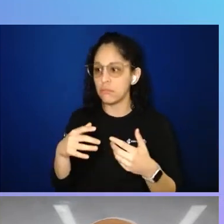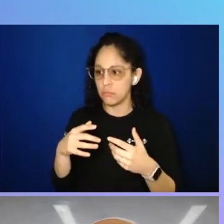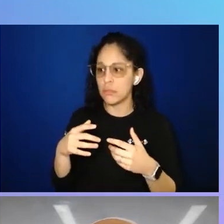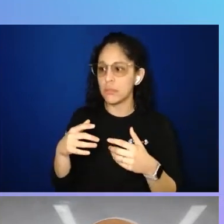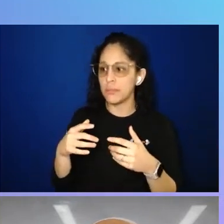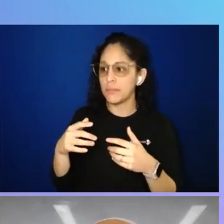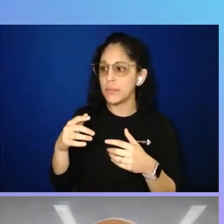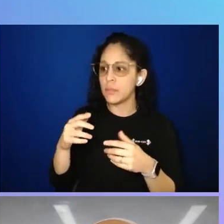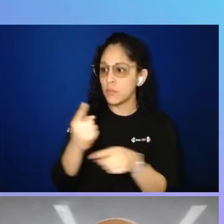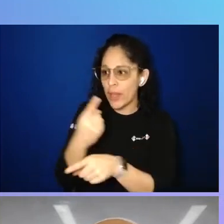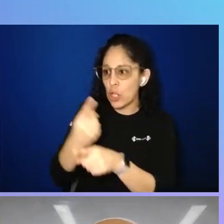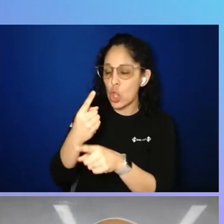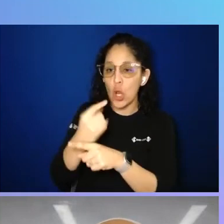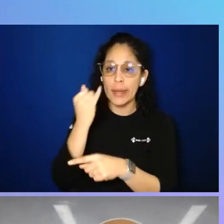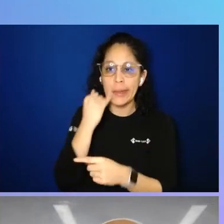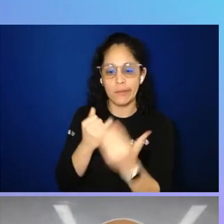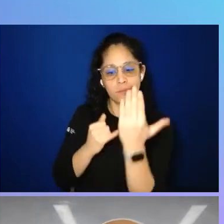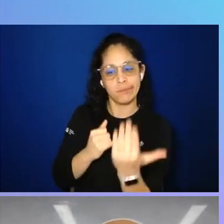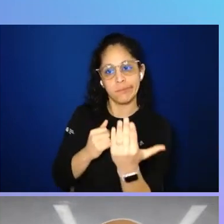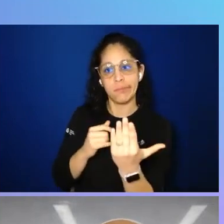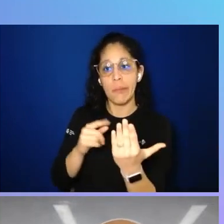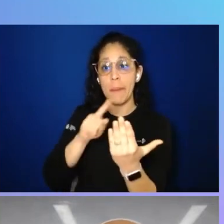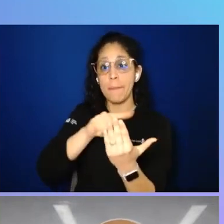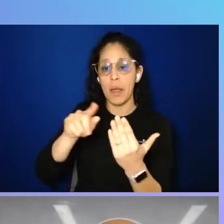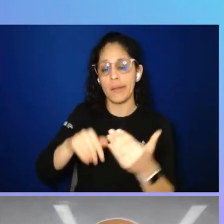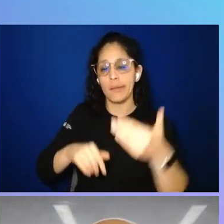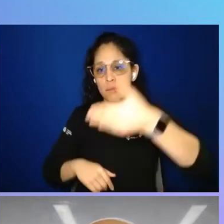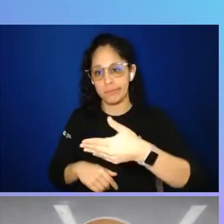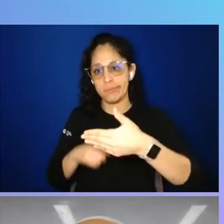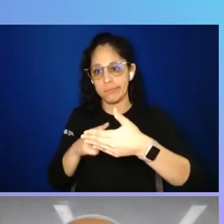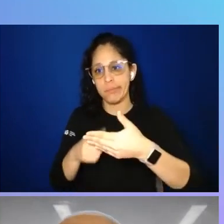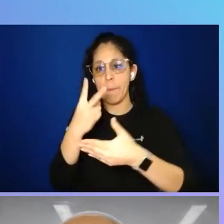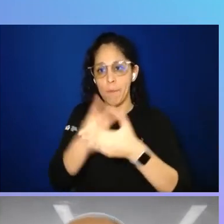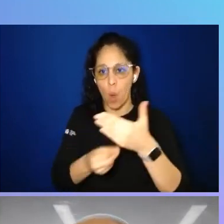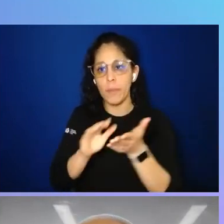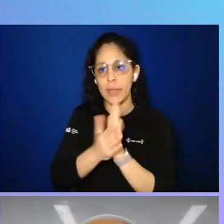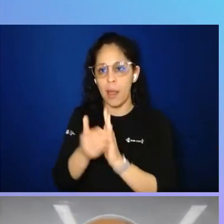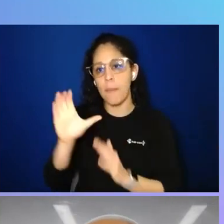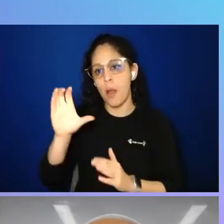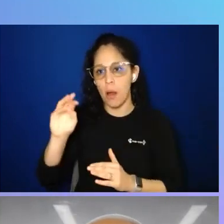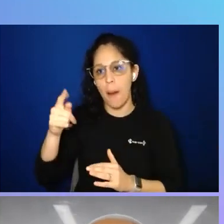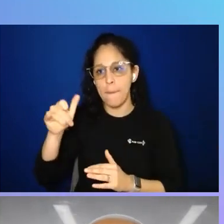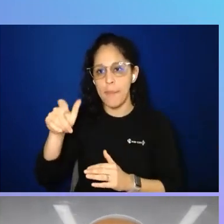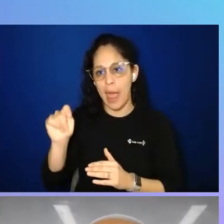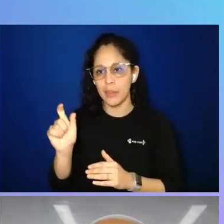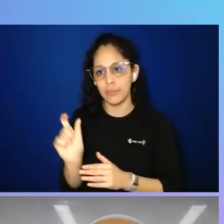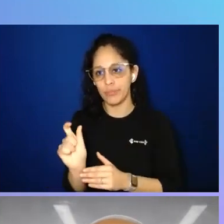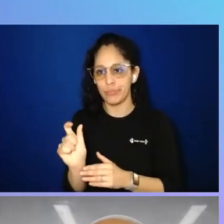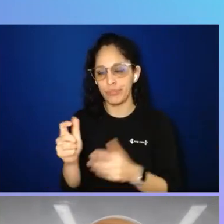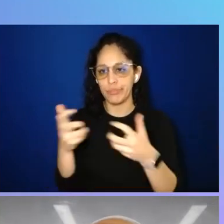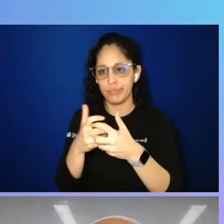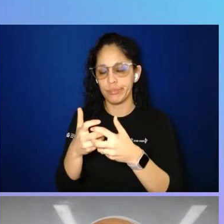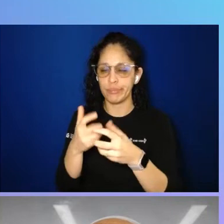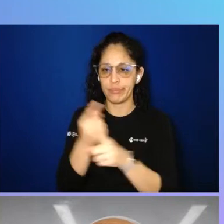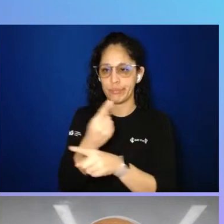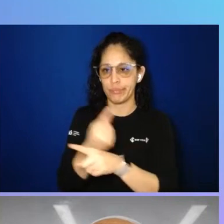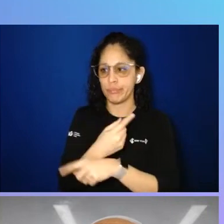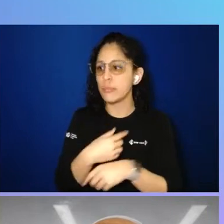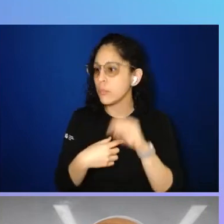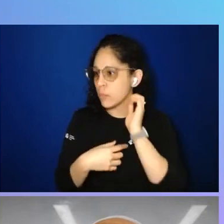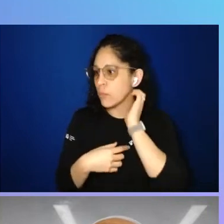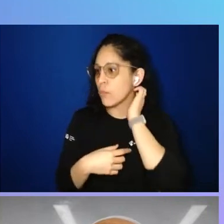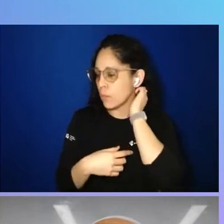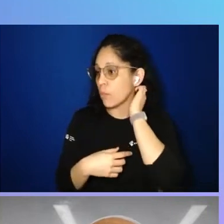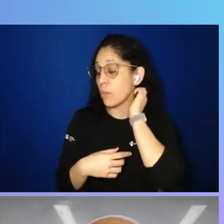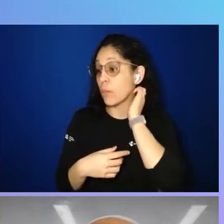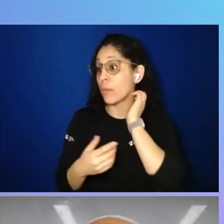But if you rotate it to landscape, both become compact. But that's not all, because in iPad you also have